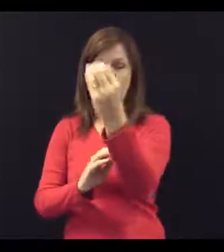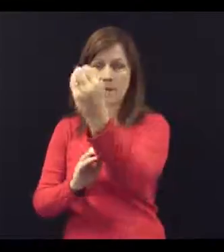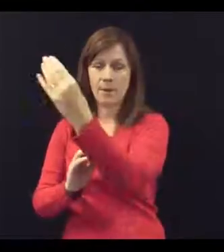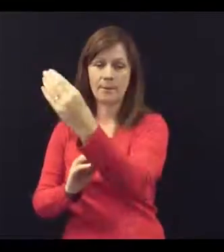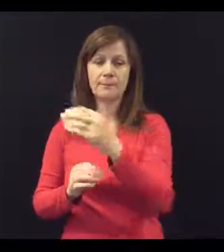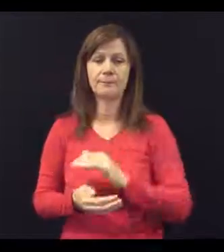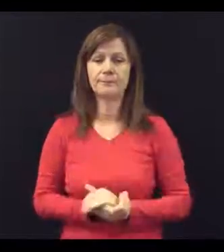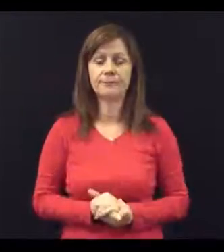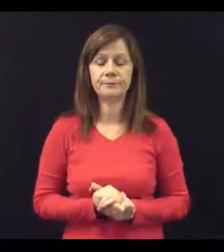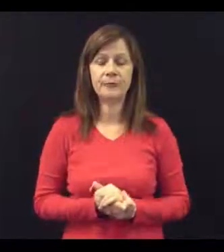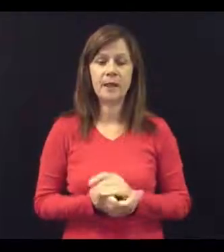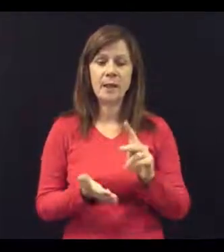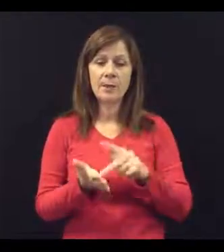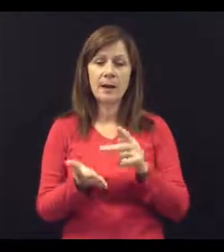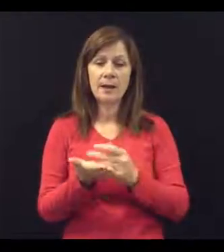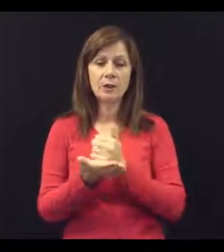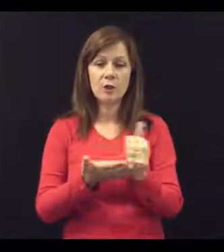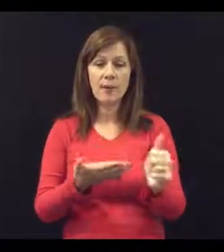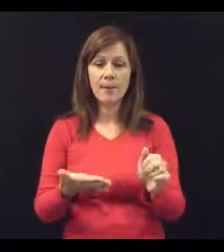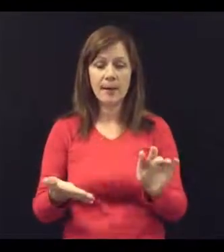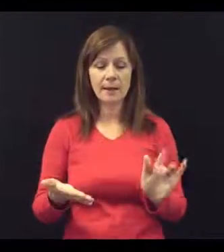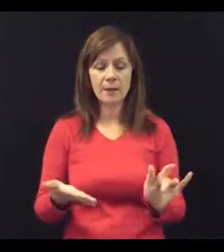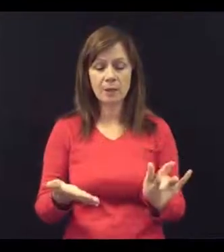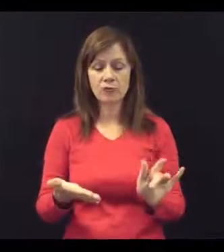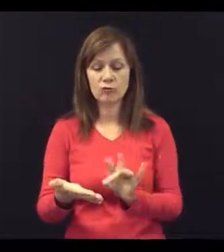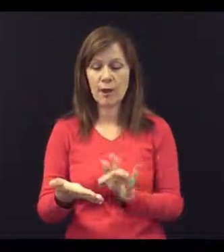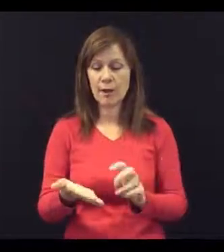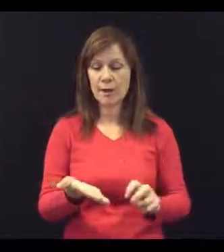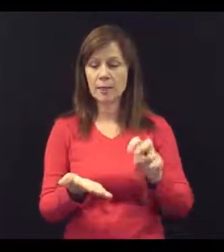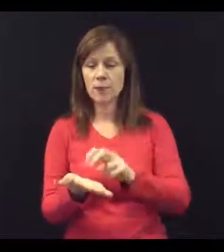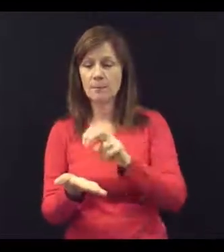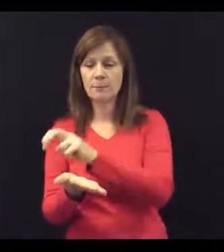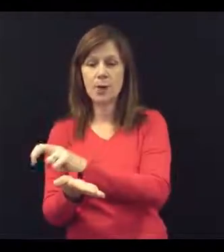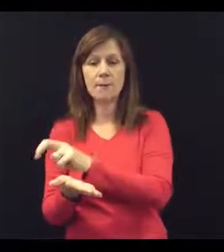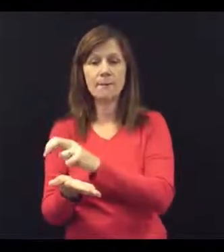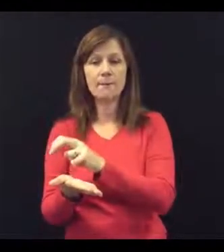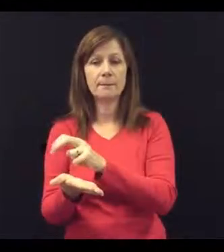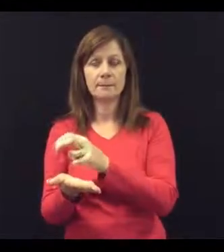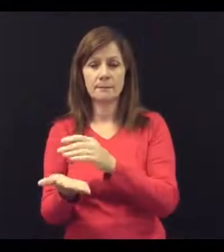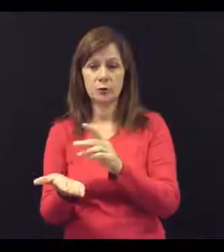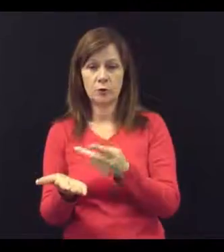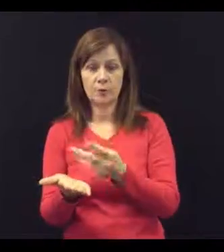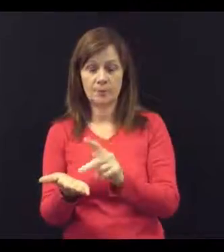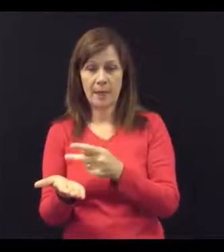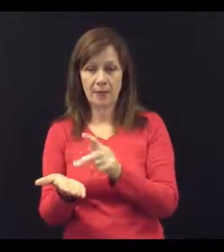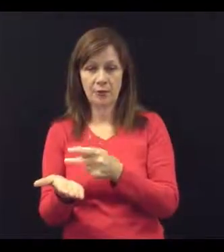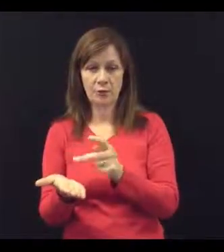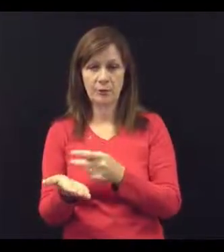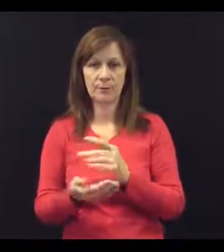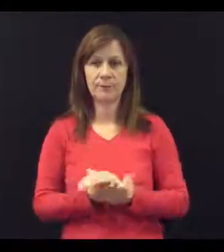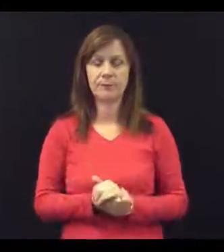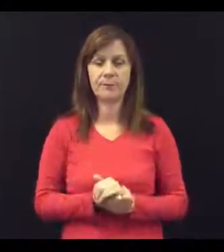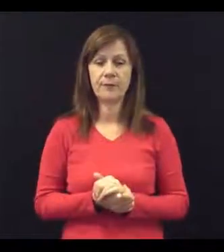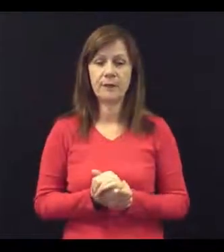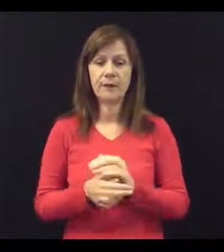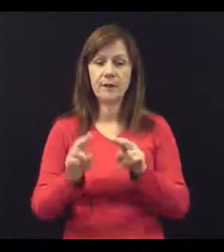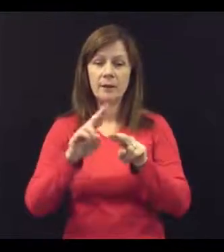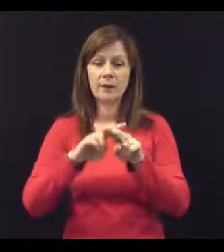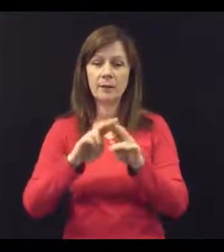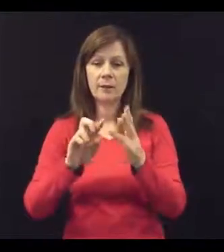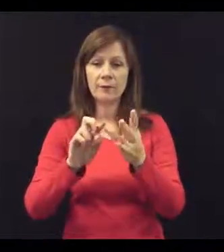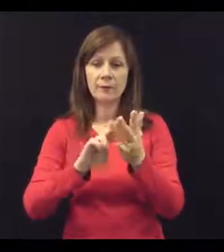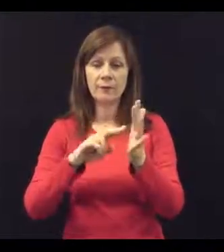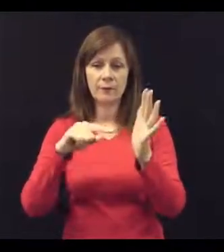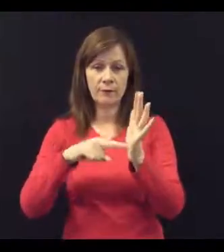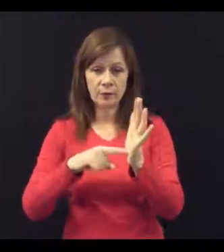bottom of the screen, you can tap and drag the page selector to quickly navigate to any page in the book. Tapping the top right font